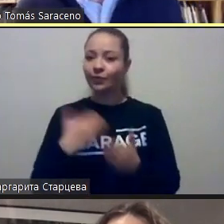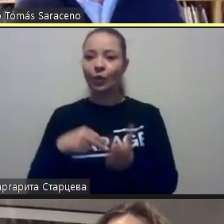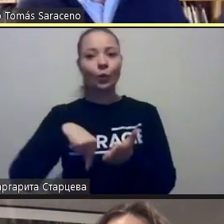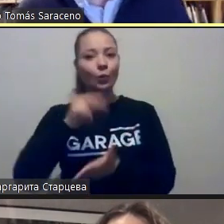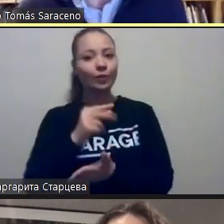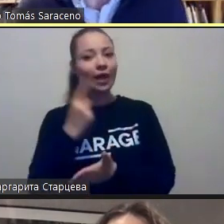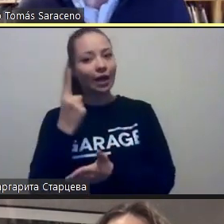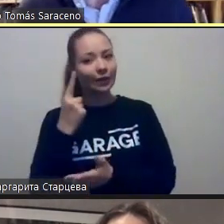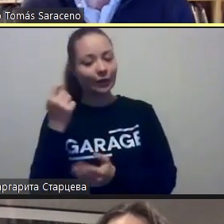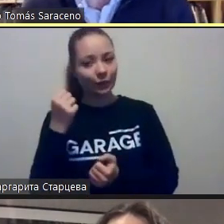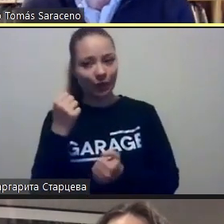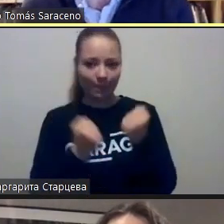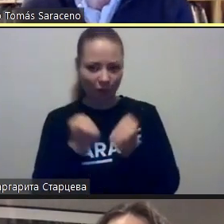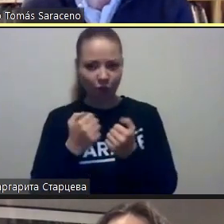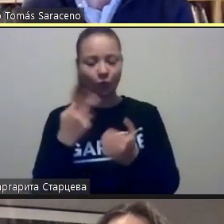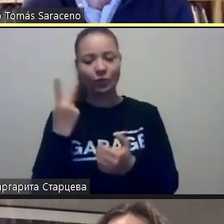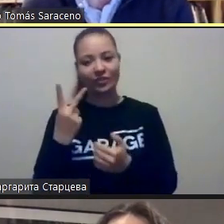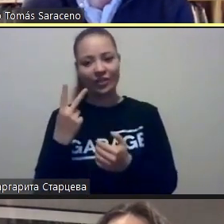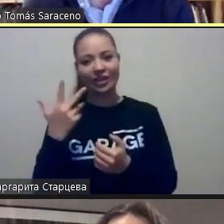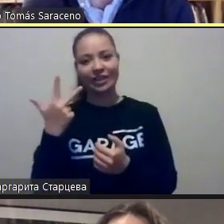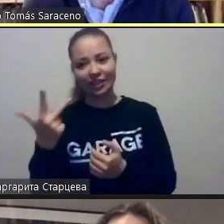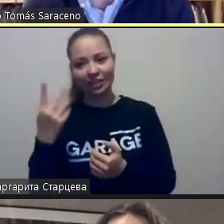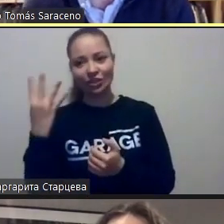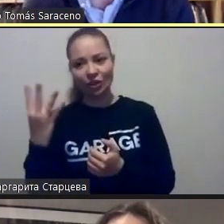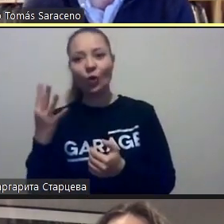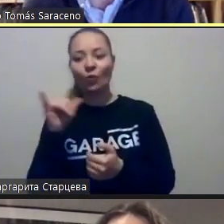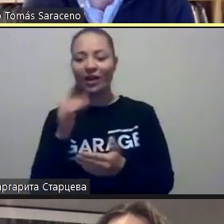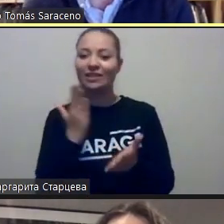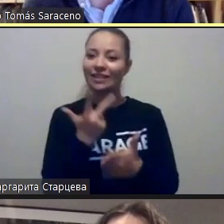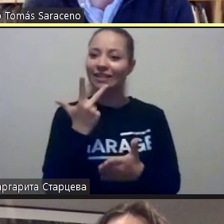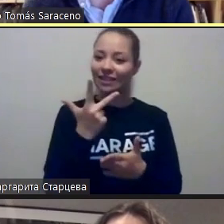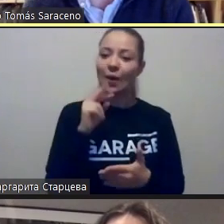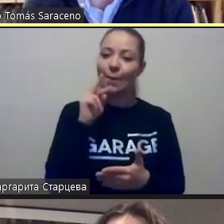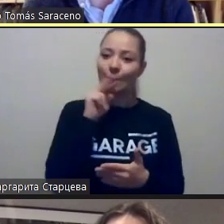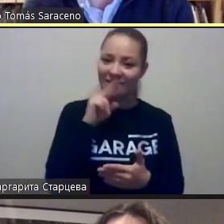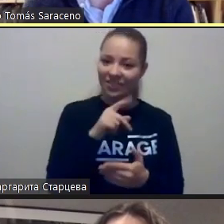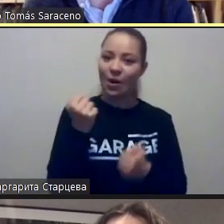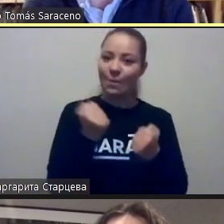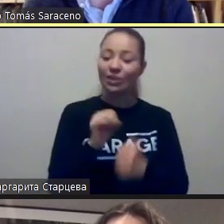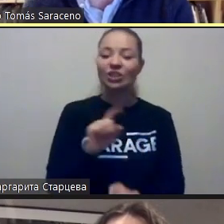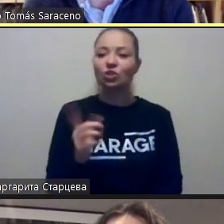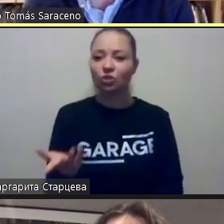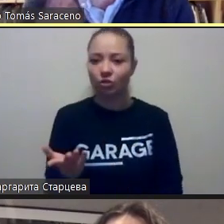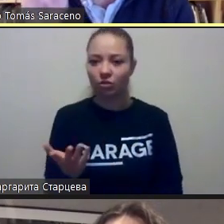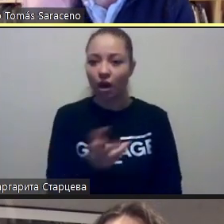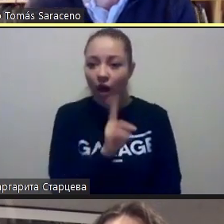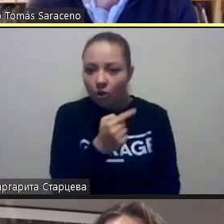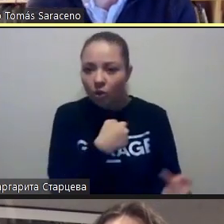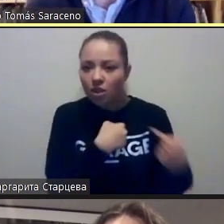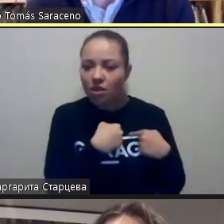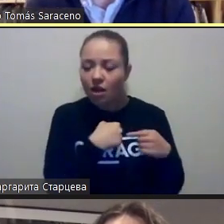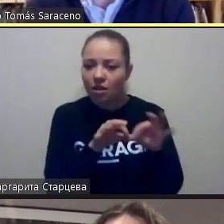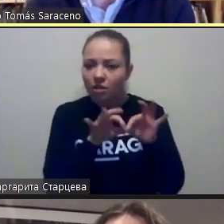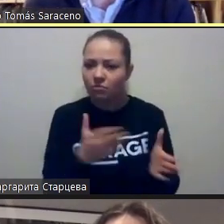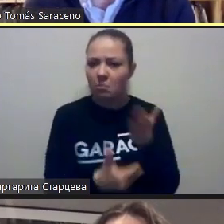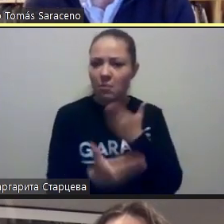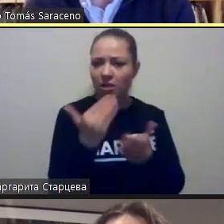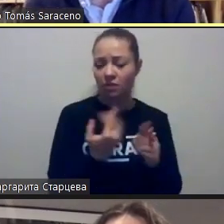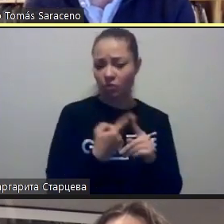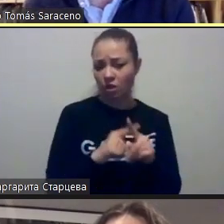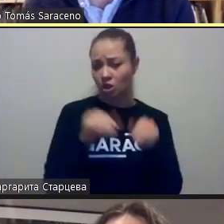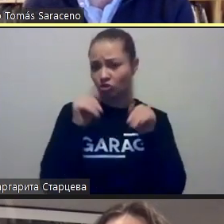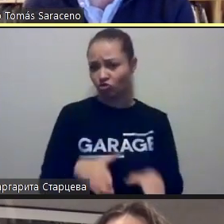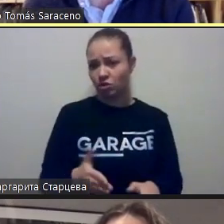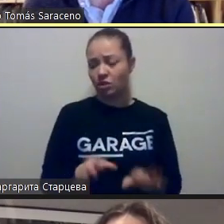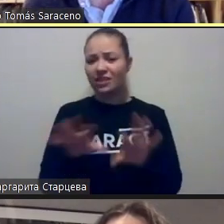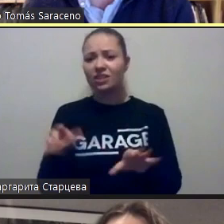petrol cars, and then, you know, and then somebody is really suffering the consequence of also this, what we think the green energy transition. And